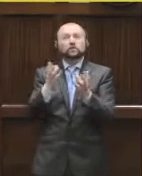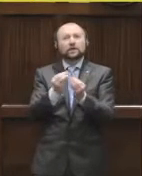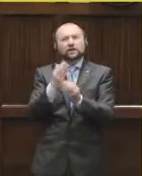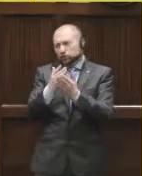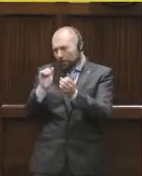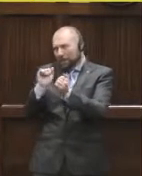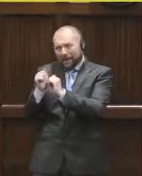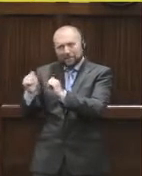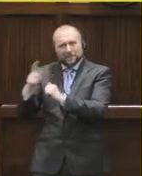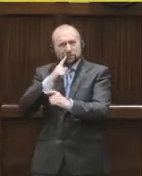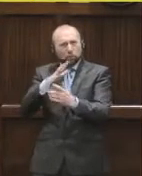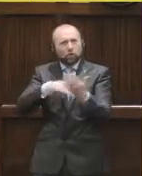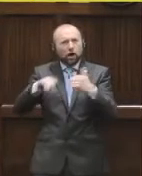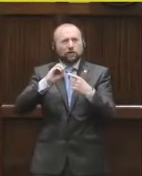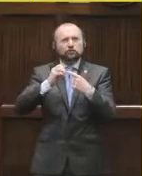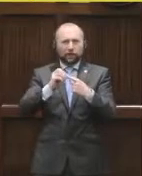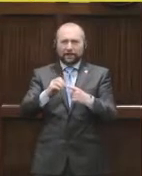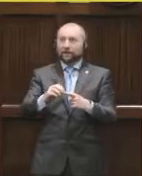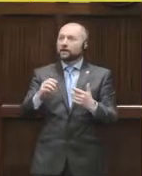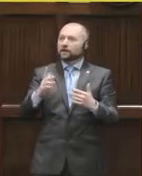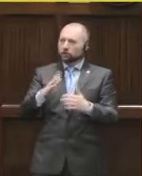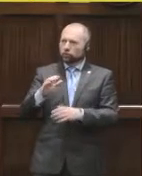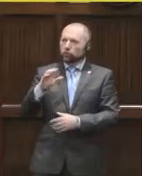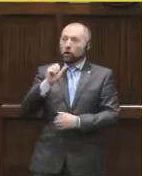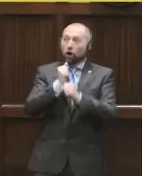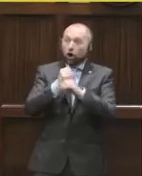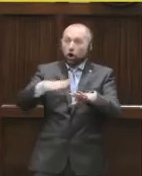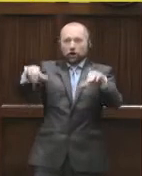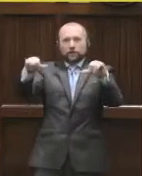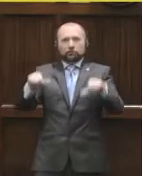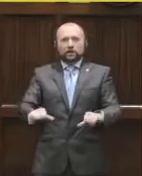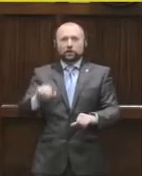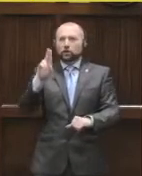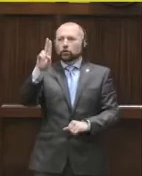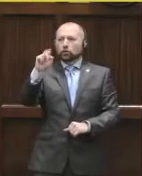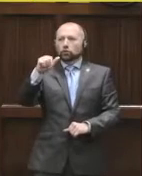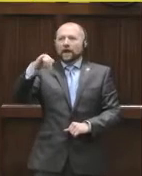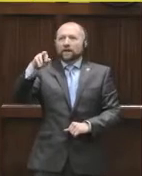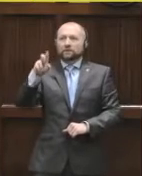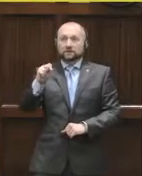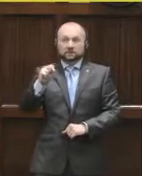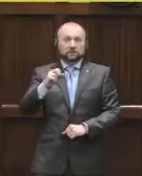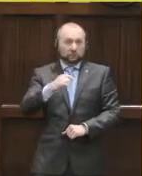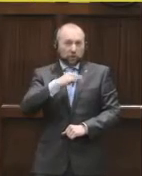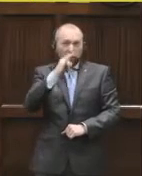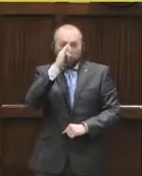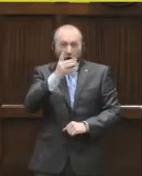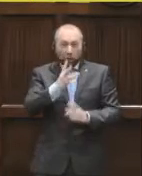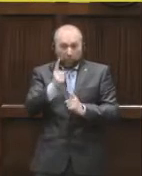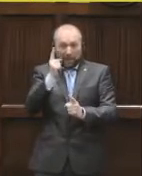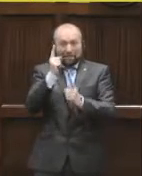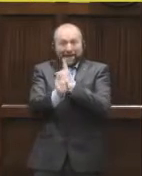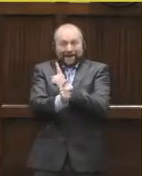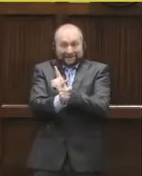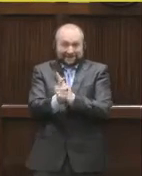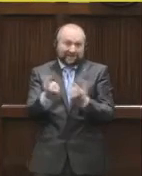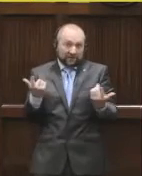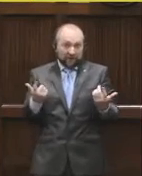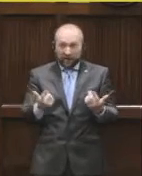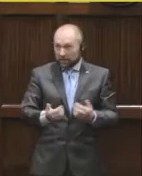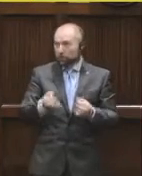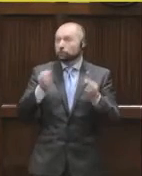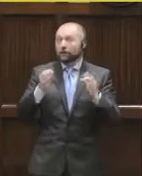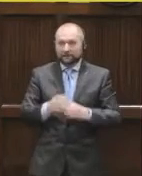but I have a feeling that there's a good feeling about it, and it's going to pass all stages, I hope, and not before time. Because I think, as Pádraig